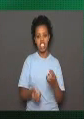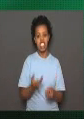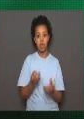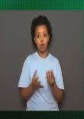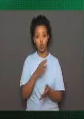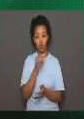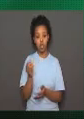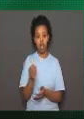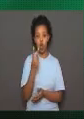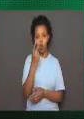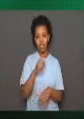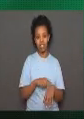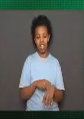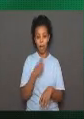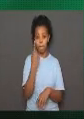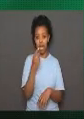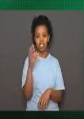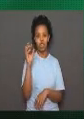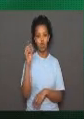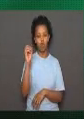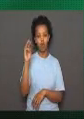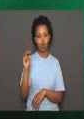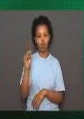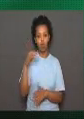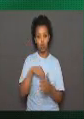displayed twice on a single chromosome.